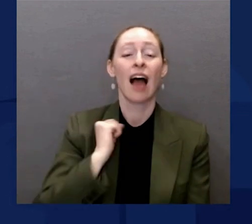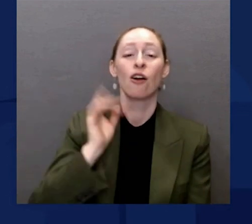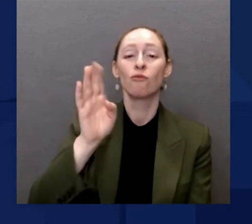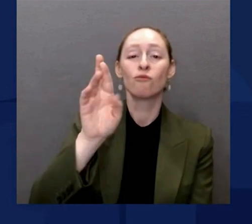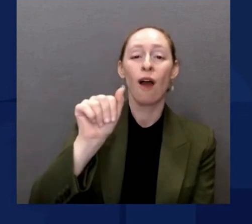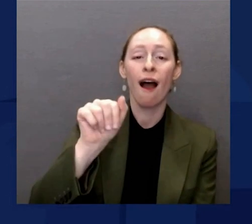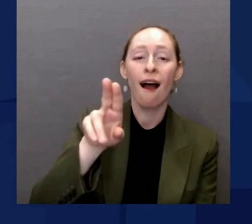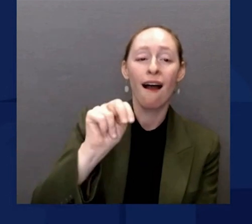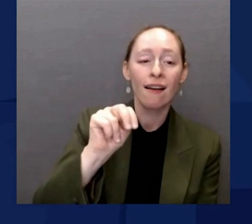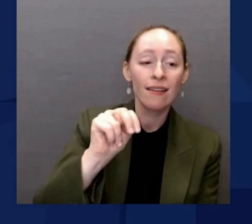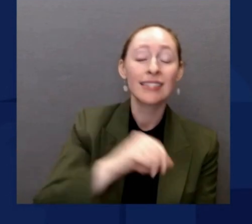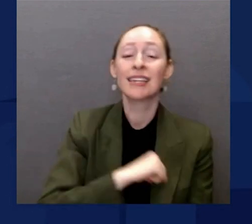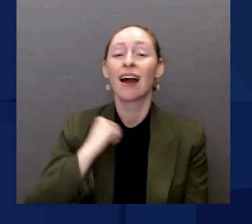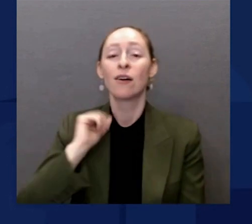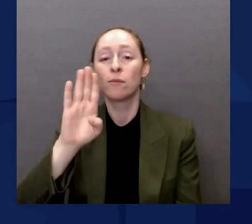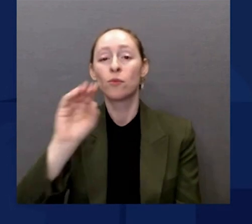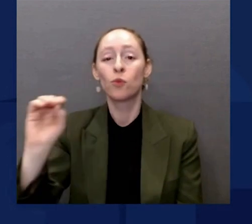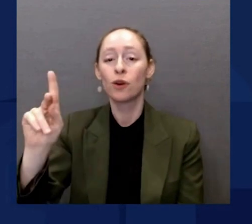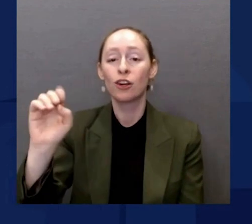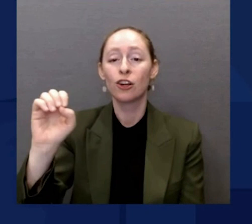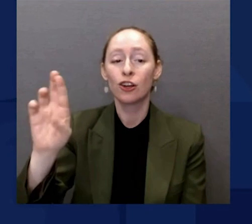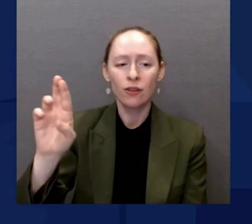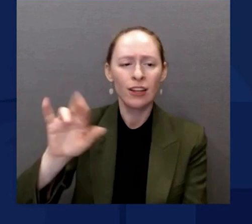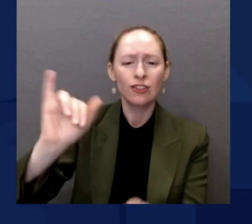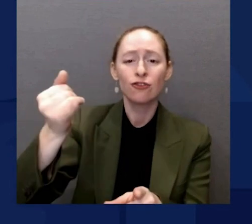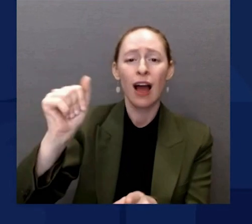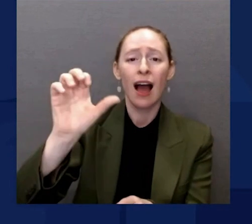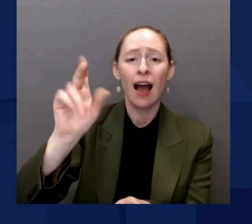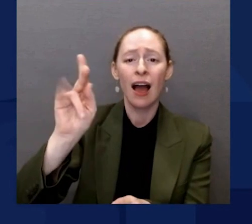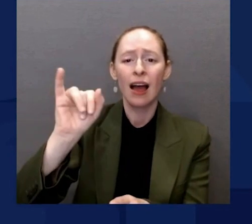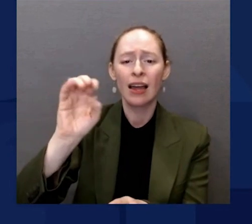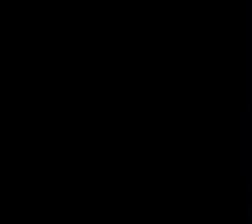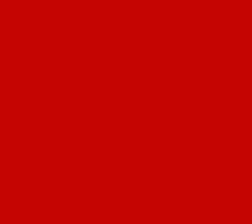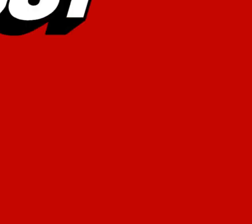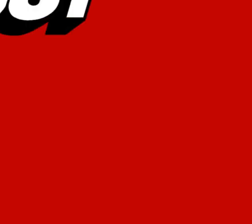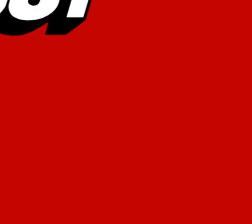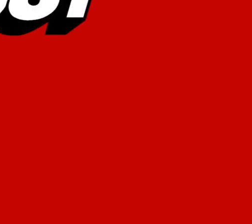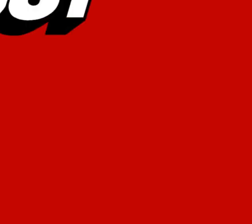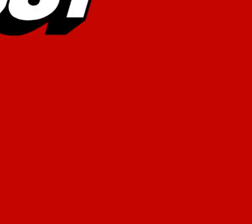Where's Jackie? I didn't think she was going to be here, to help make this a reality.